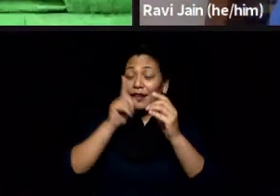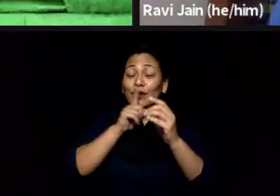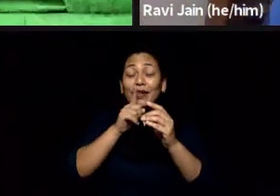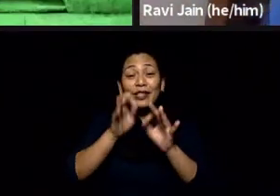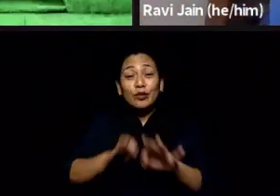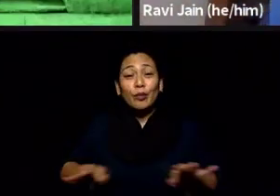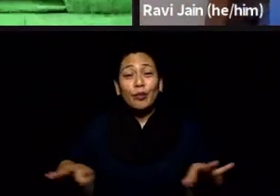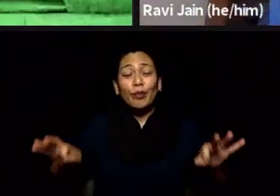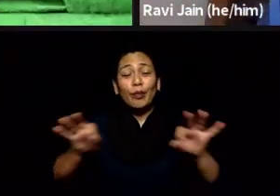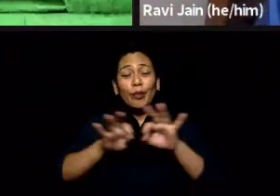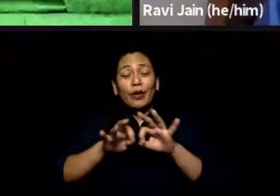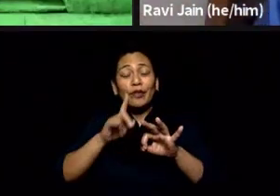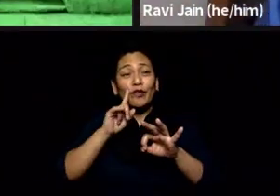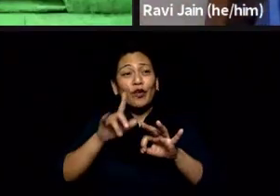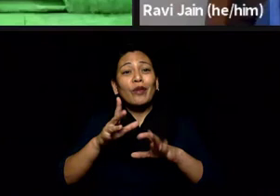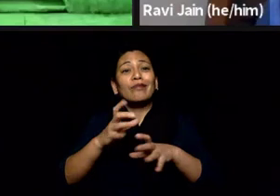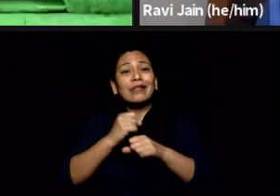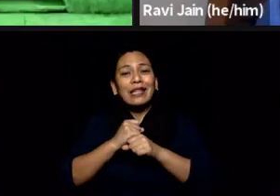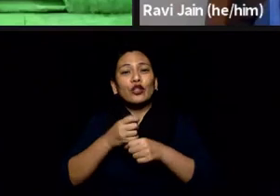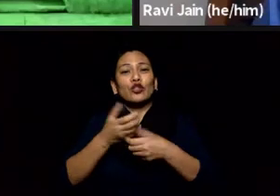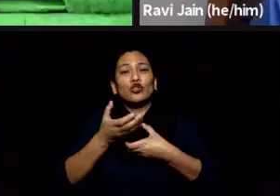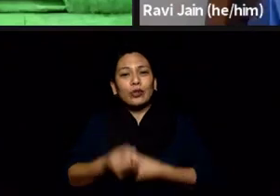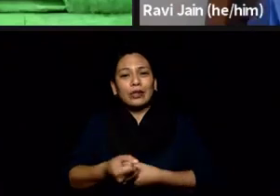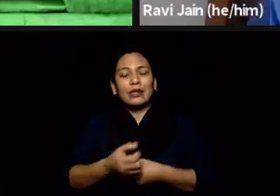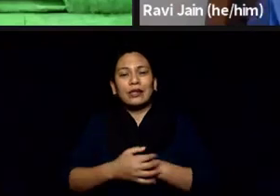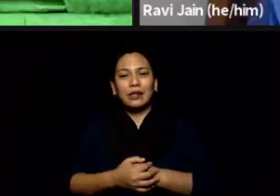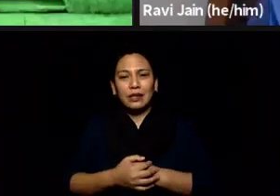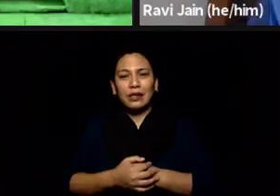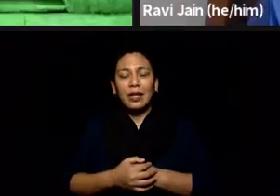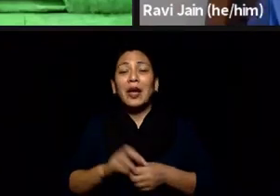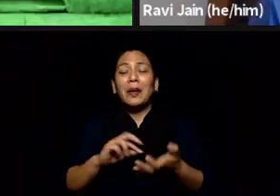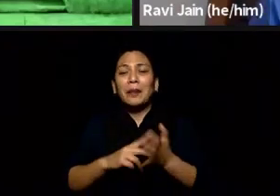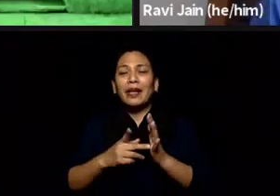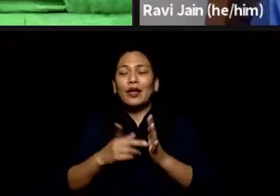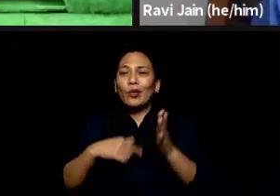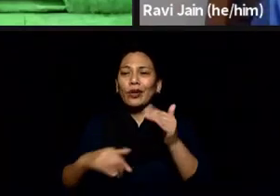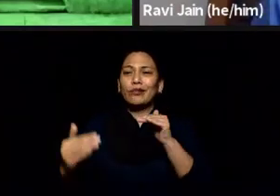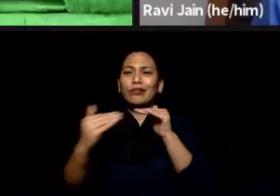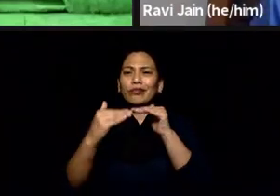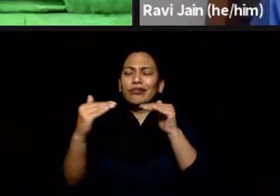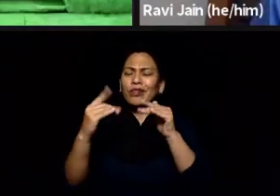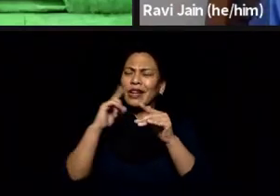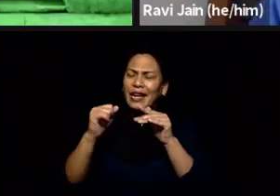conversation, so that we can be on a level and have some understanding